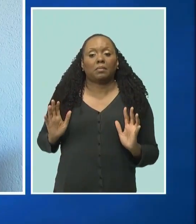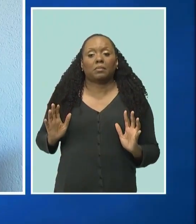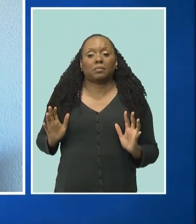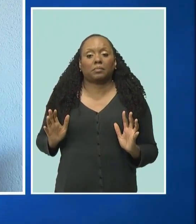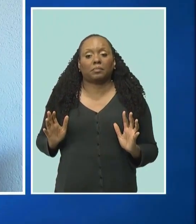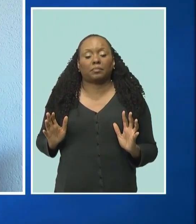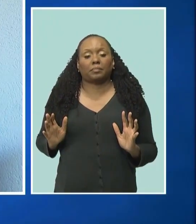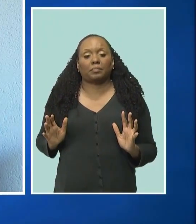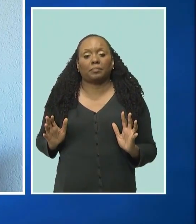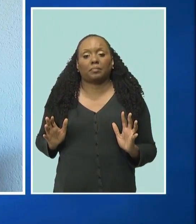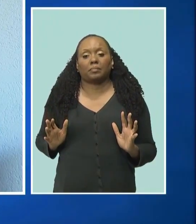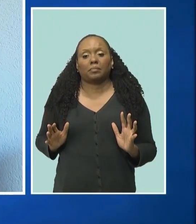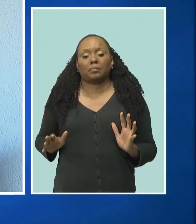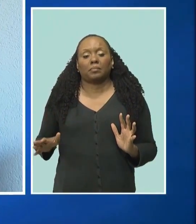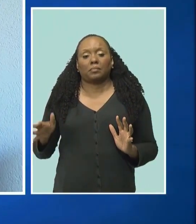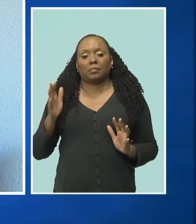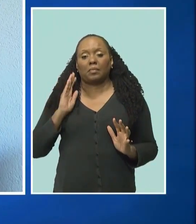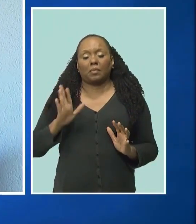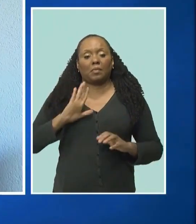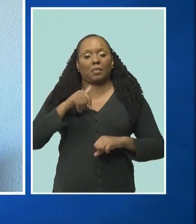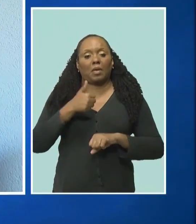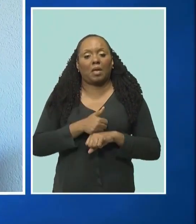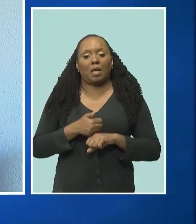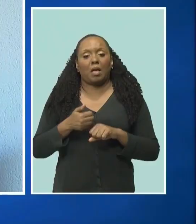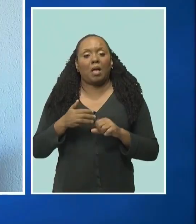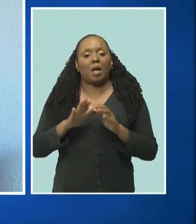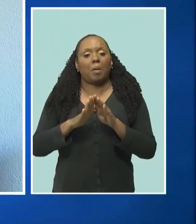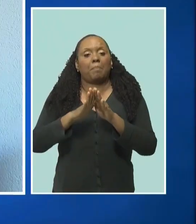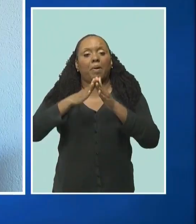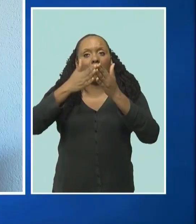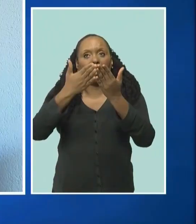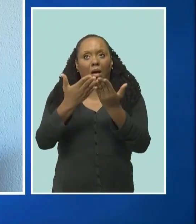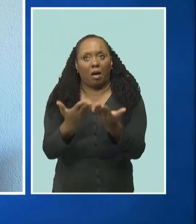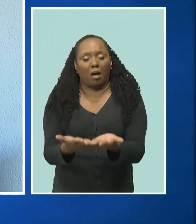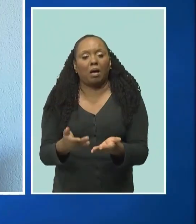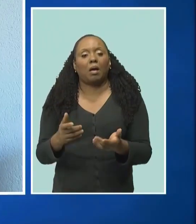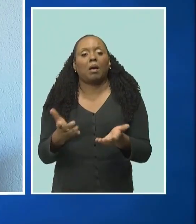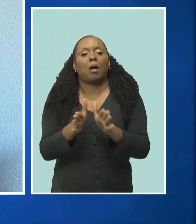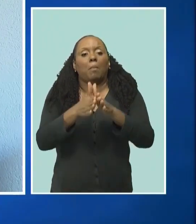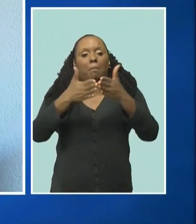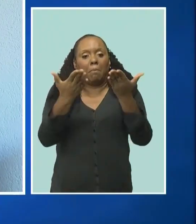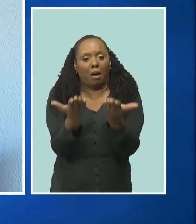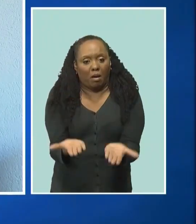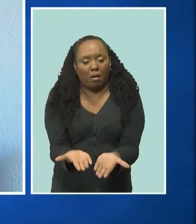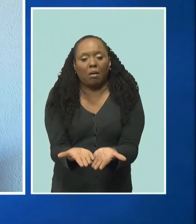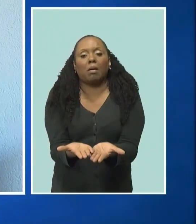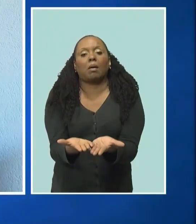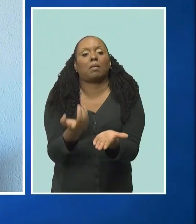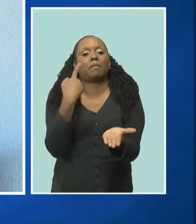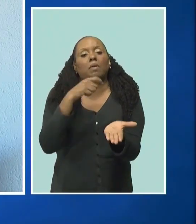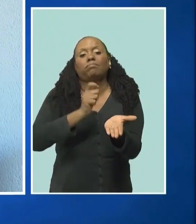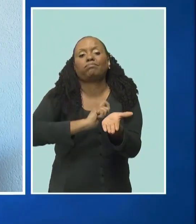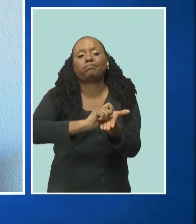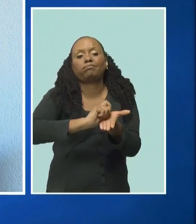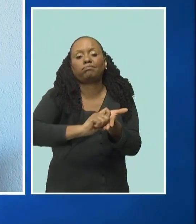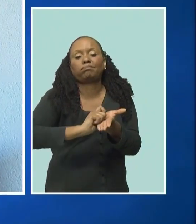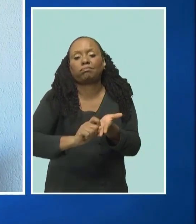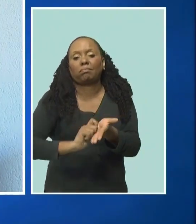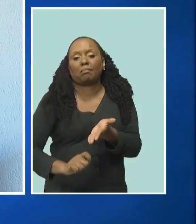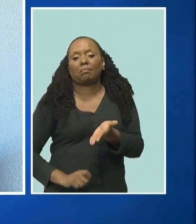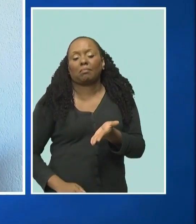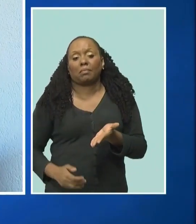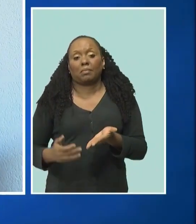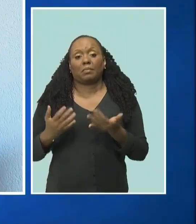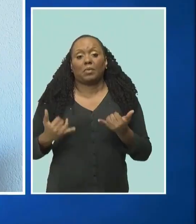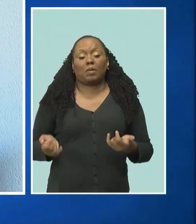for the setting up of a condolence book, which will be here at party headquarters from today until Thursday evening.